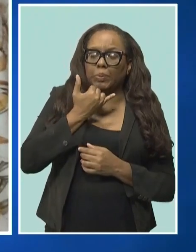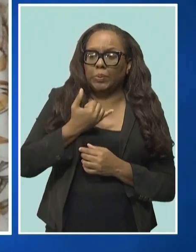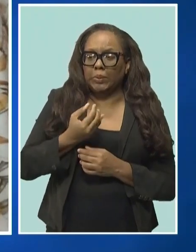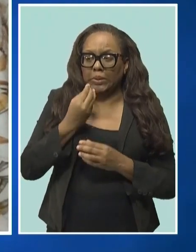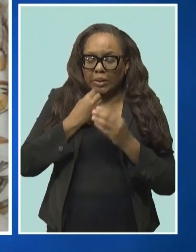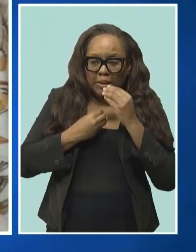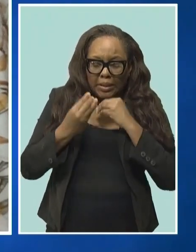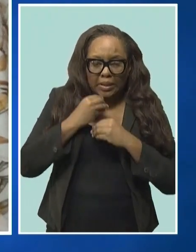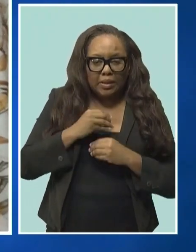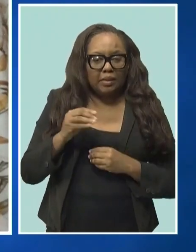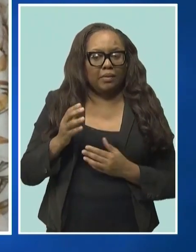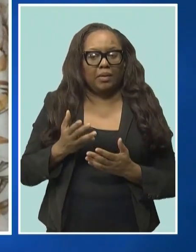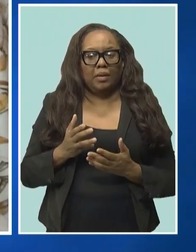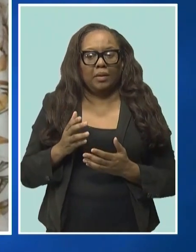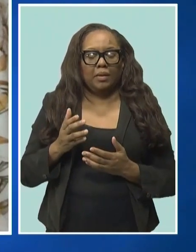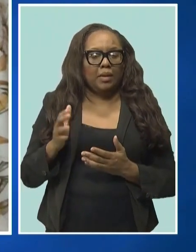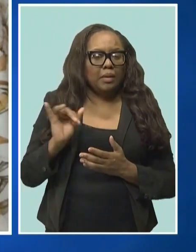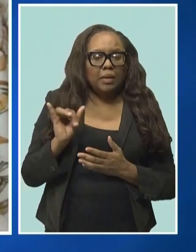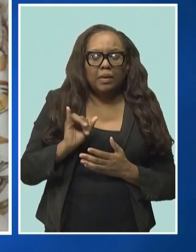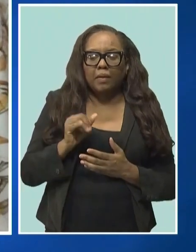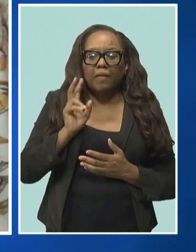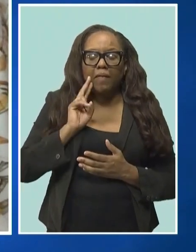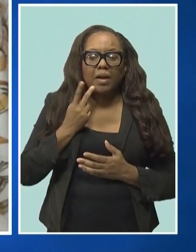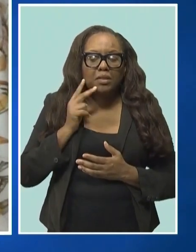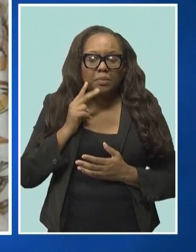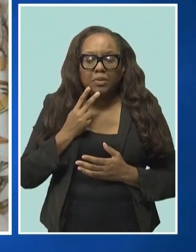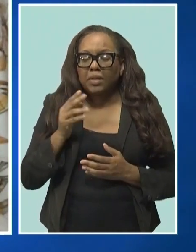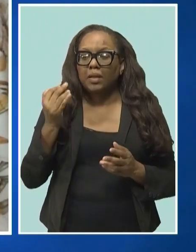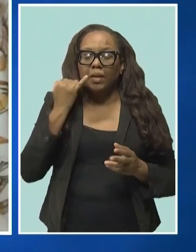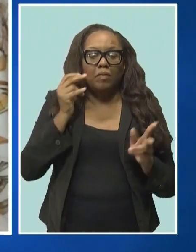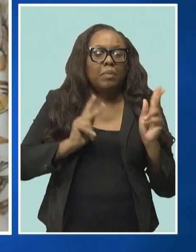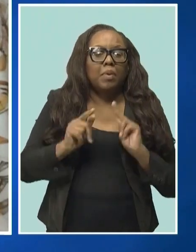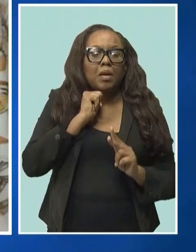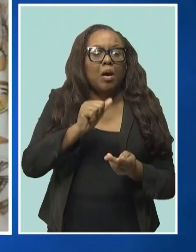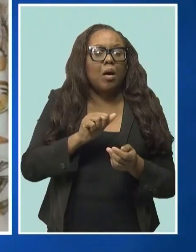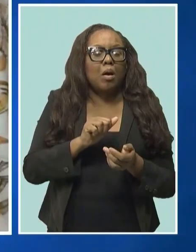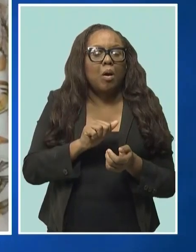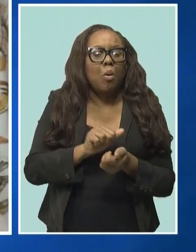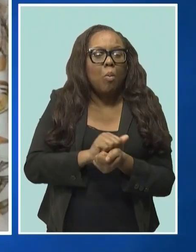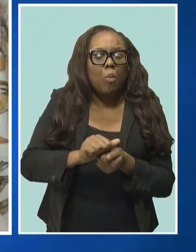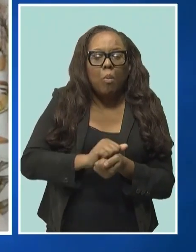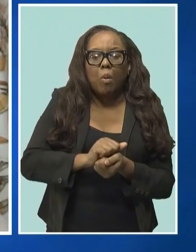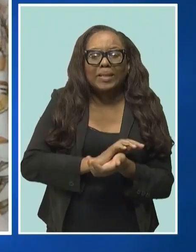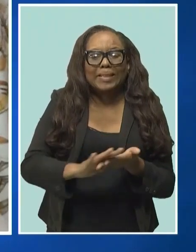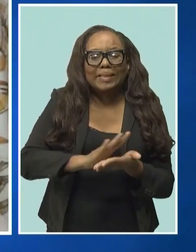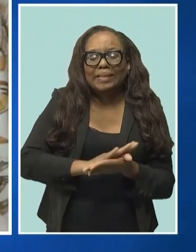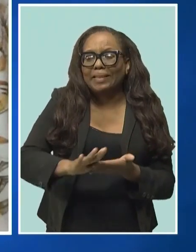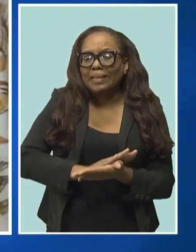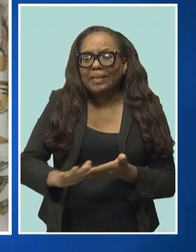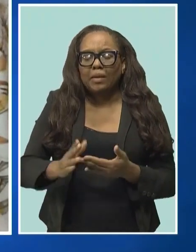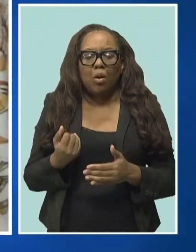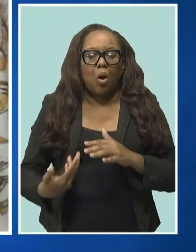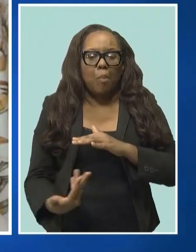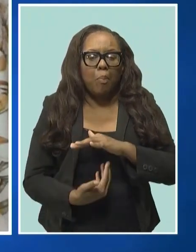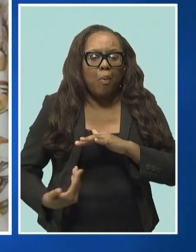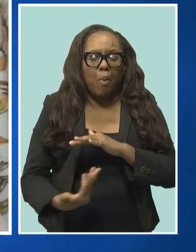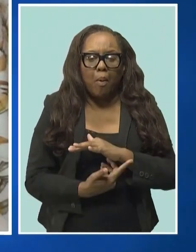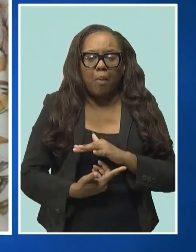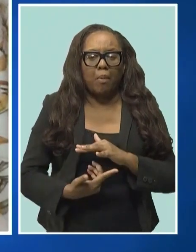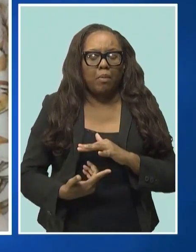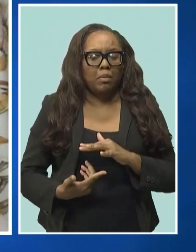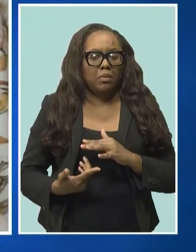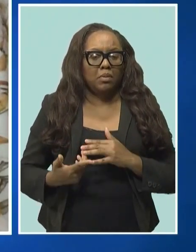on leafy vegetables that are washed and not in any way boiled or so on before being